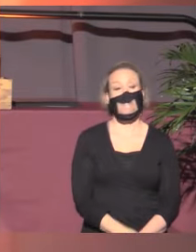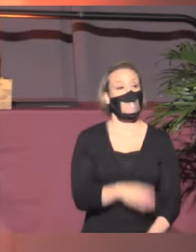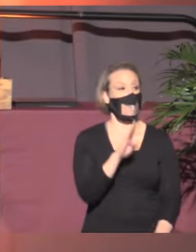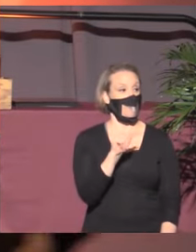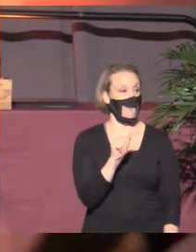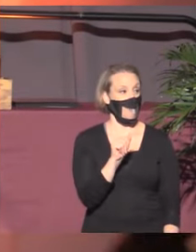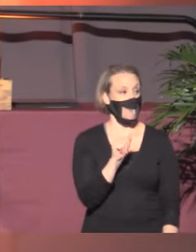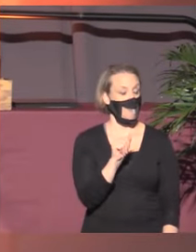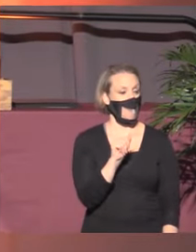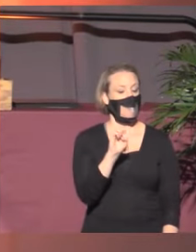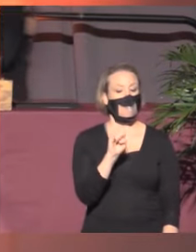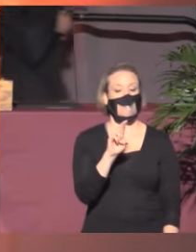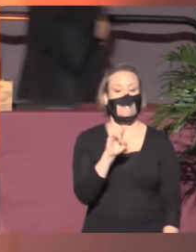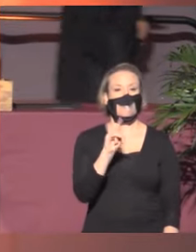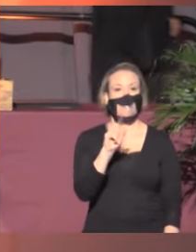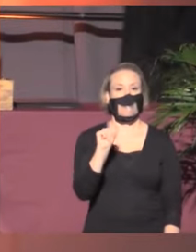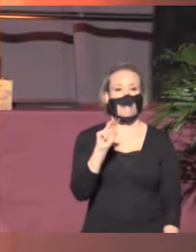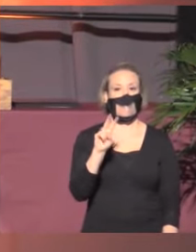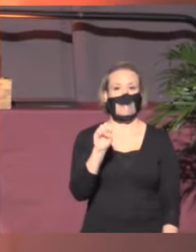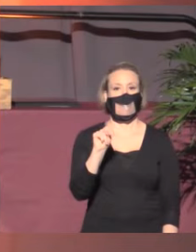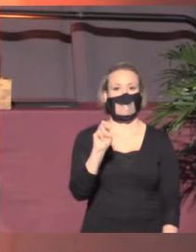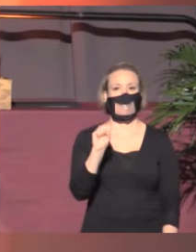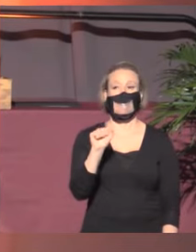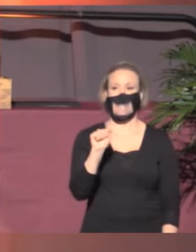Bachelor of Arts, Erica Vanessa Perez.